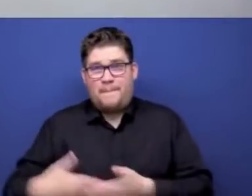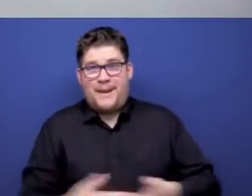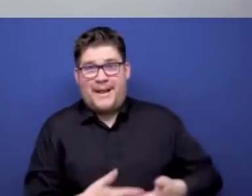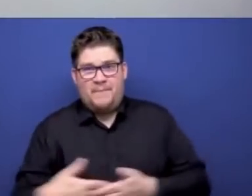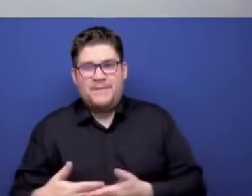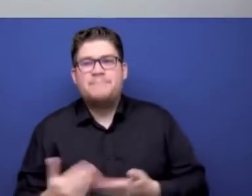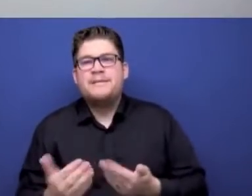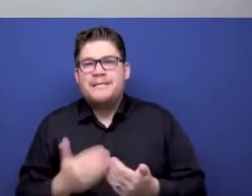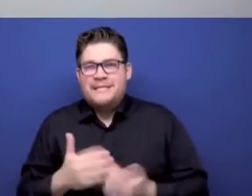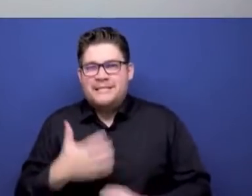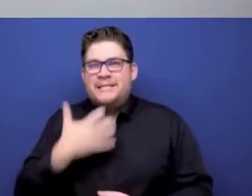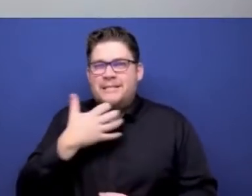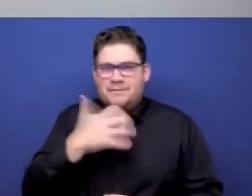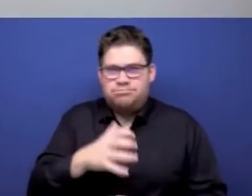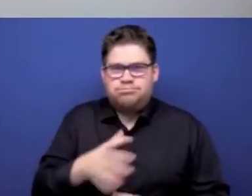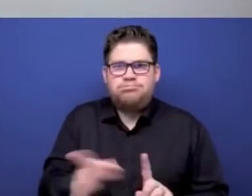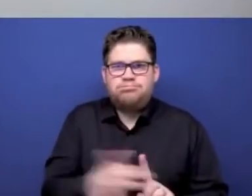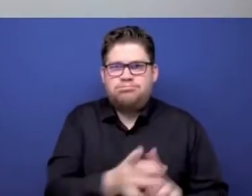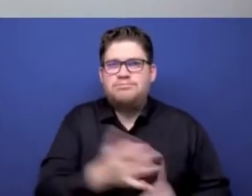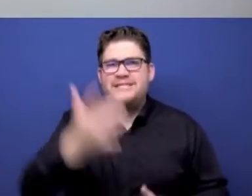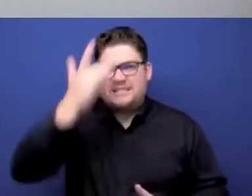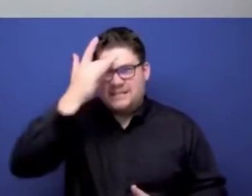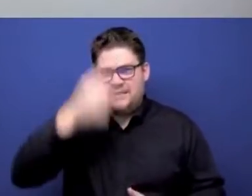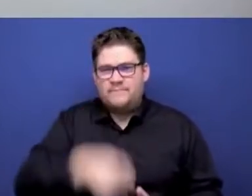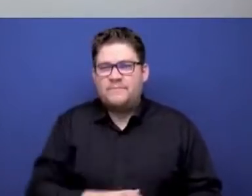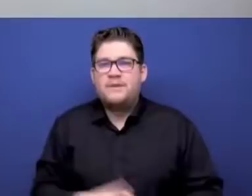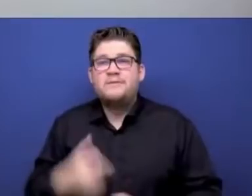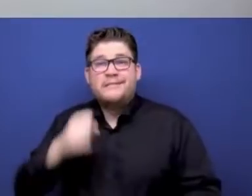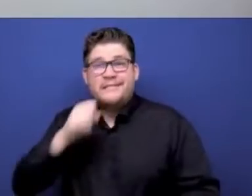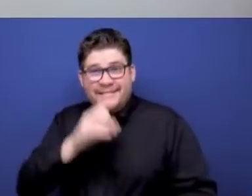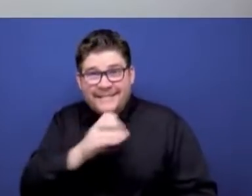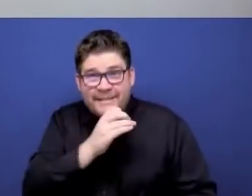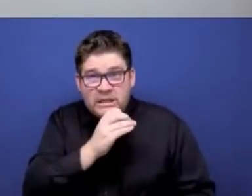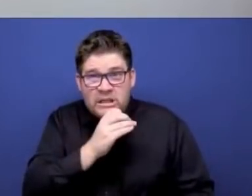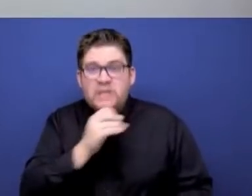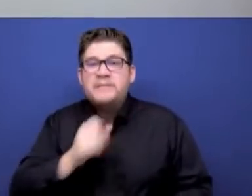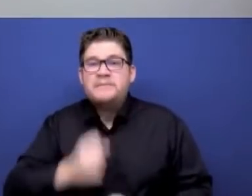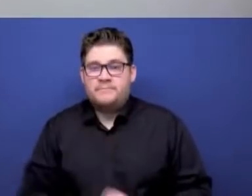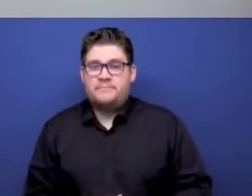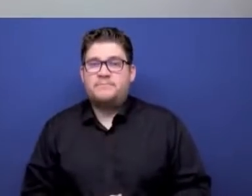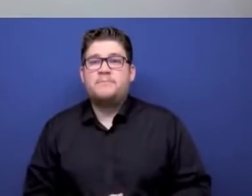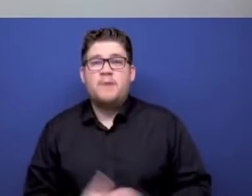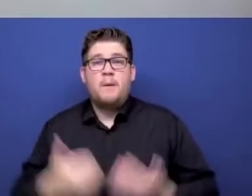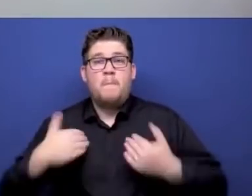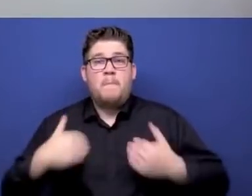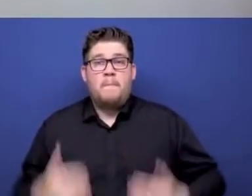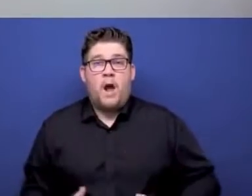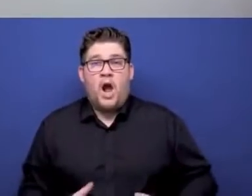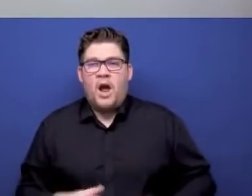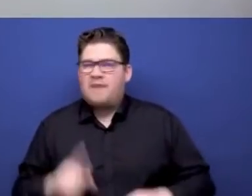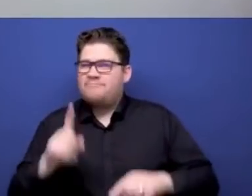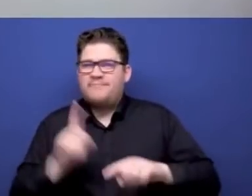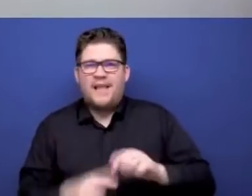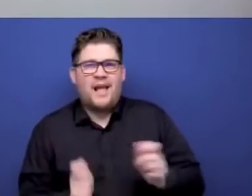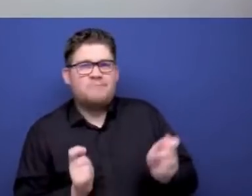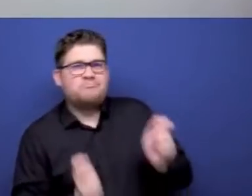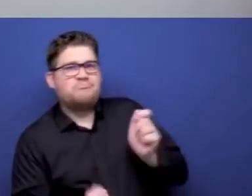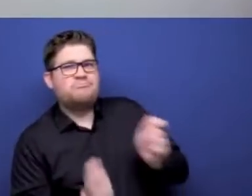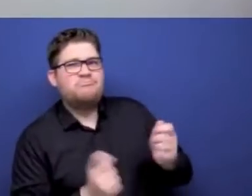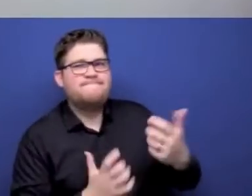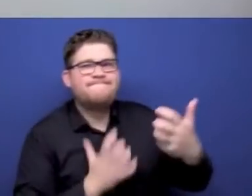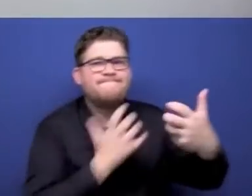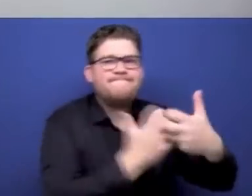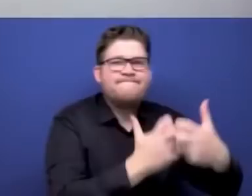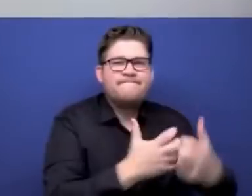body doesn't acclimatize to the heat as well the older we get, and we don't sweat as much, so we have to take other measures to